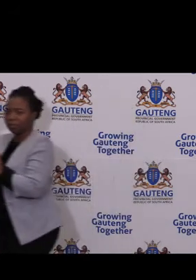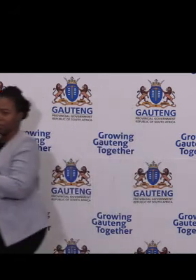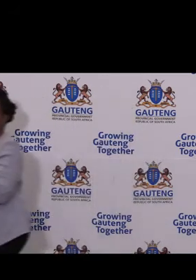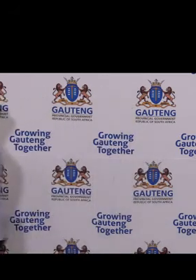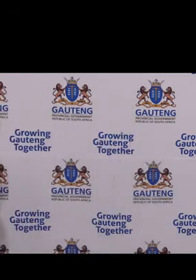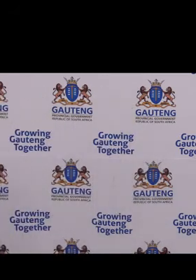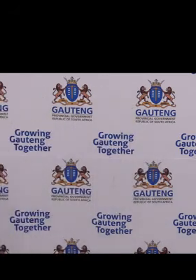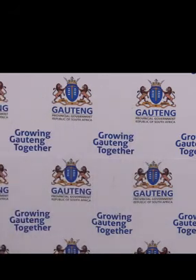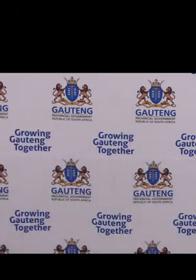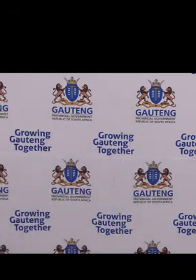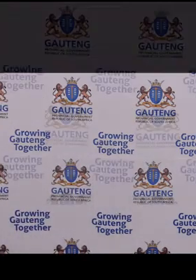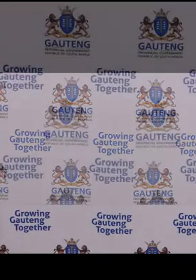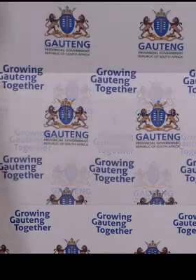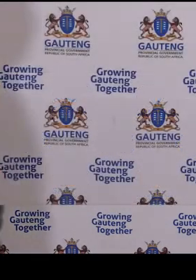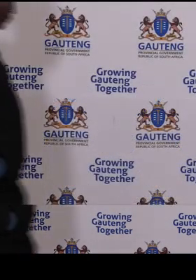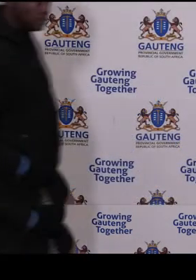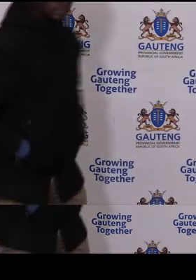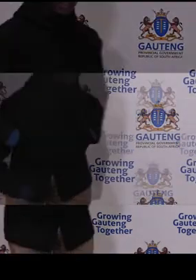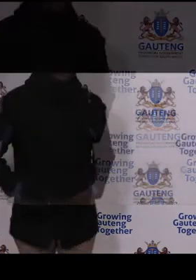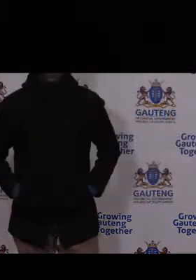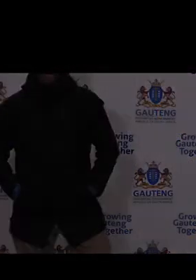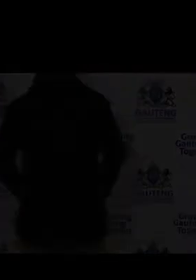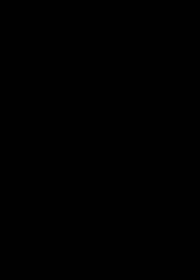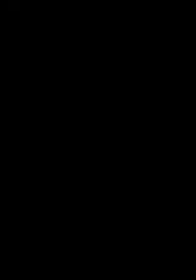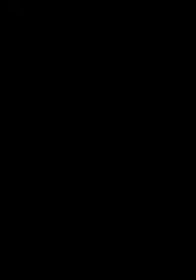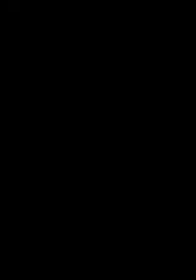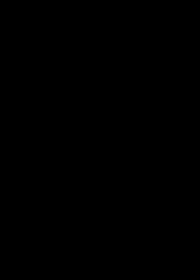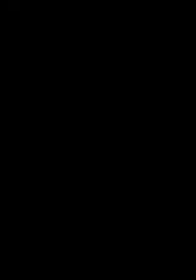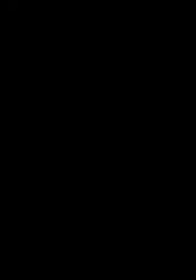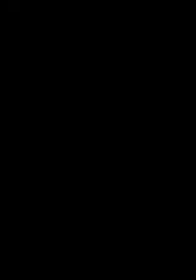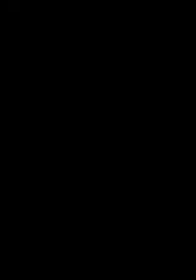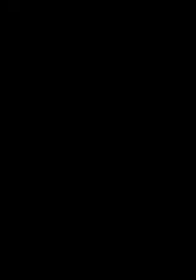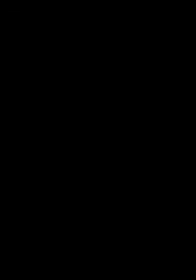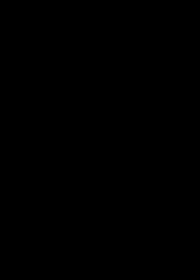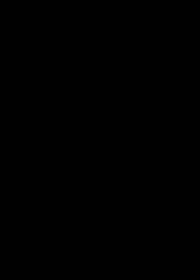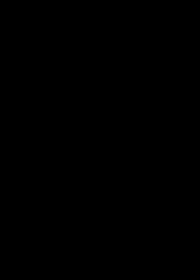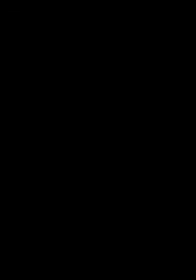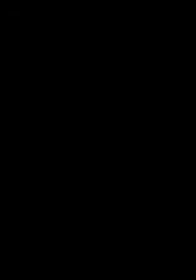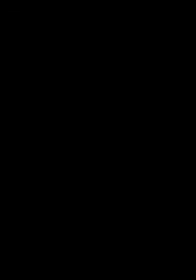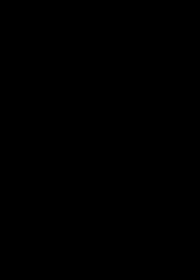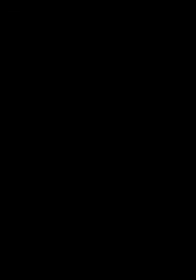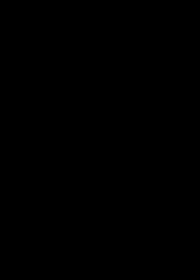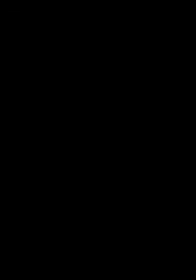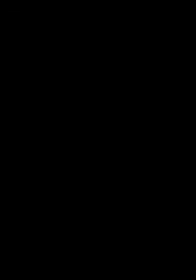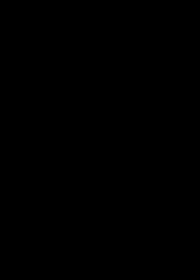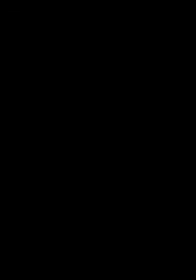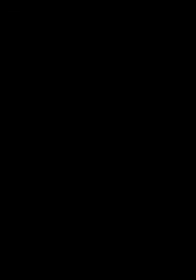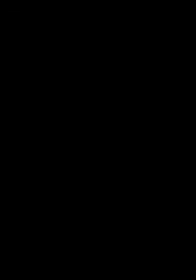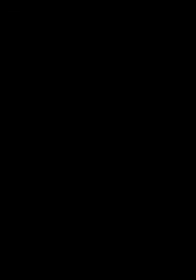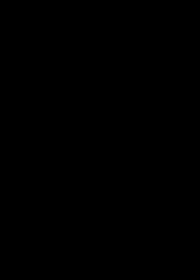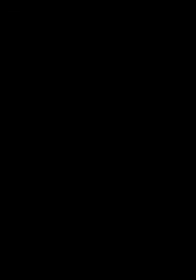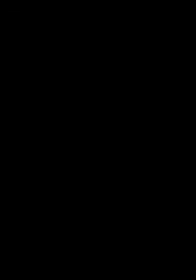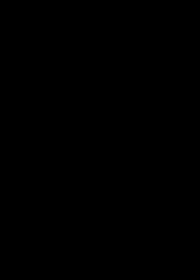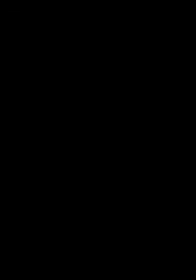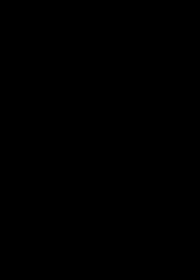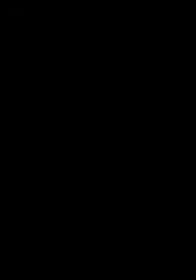to make sure that when we get there, there's nothing that will actually fall into the cracks. We'll be able to deal with the patient